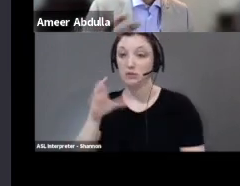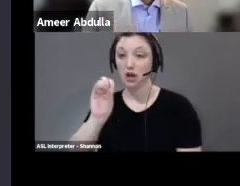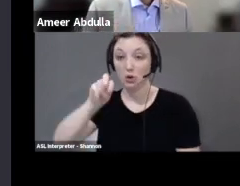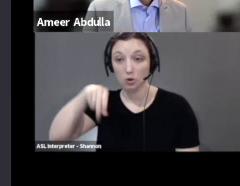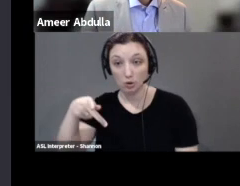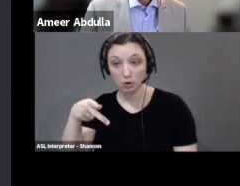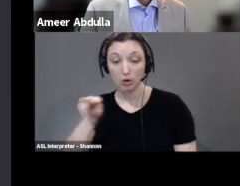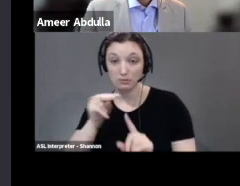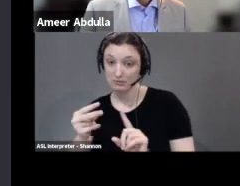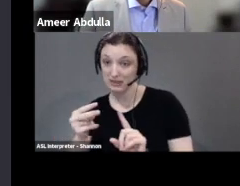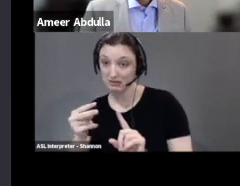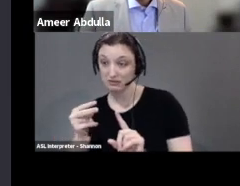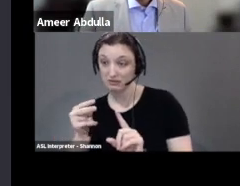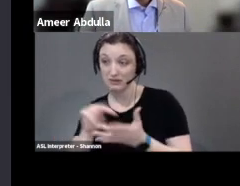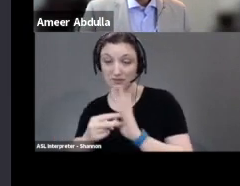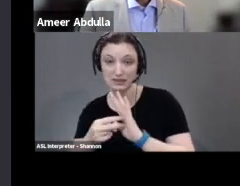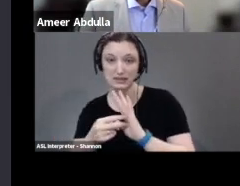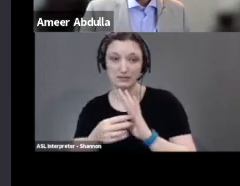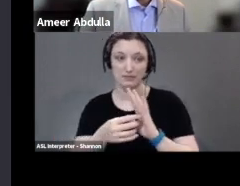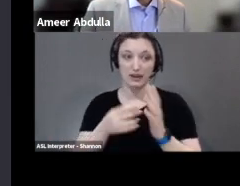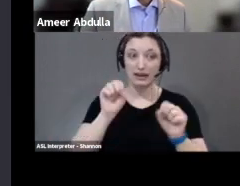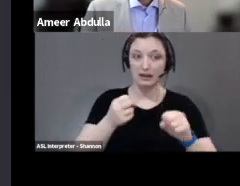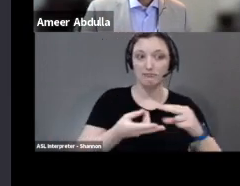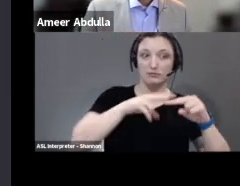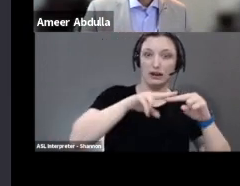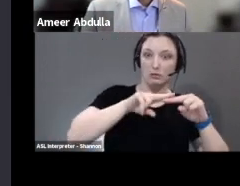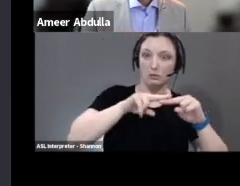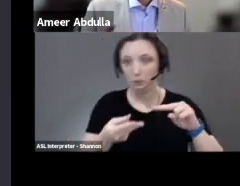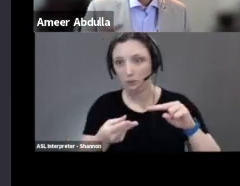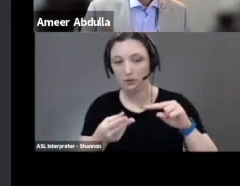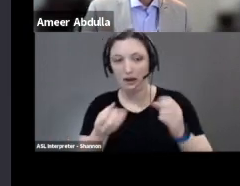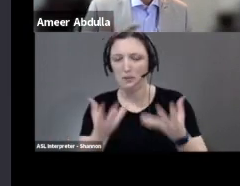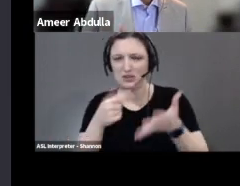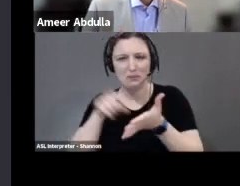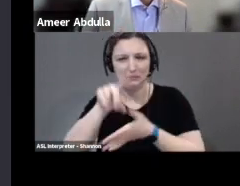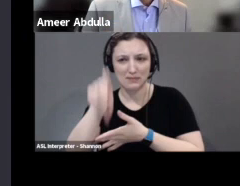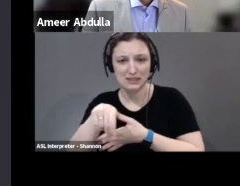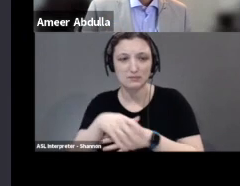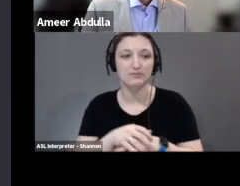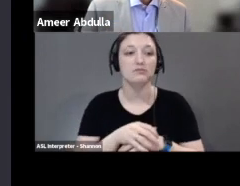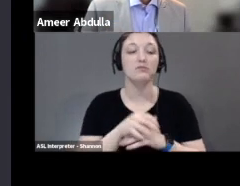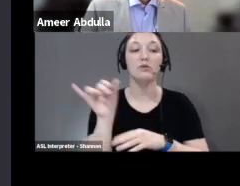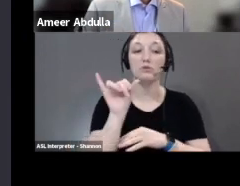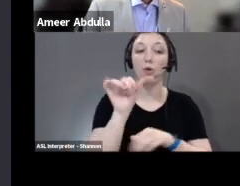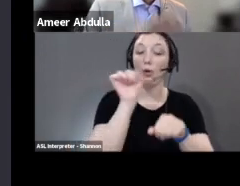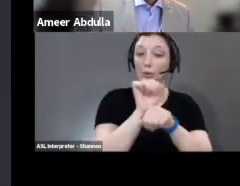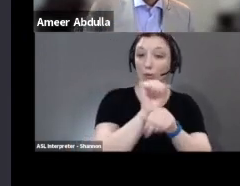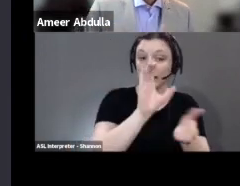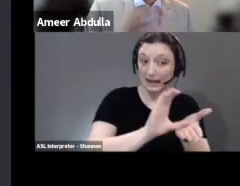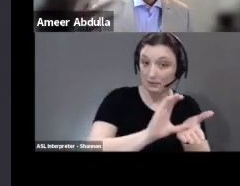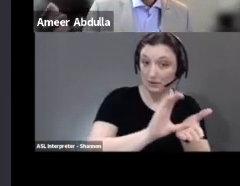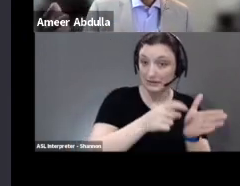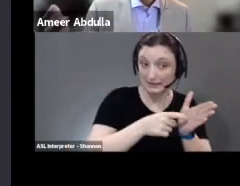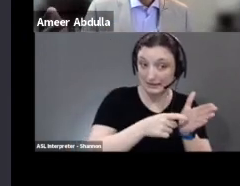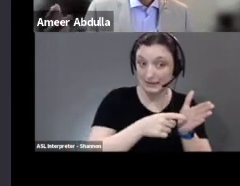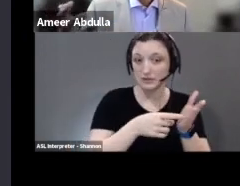decrease the amount of compensation that it's allowed to pay. Also, just normal working capital and capital expenditure needs. Again, you do your budgets and